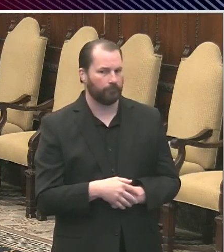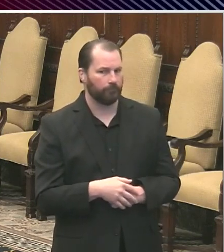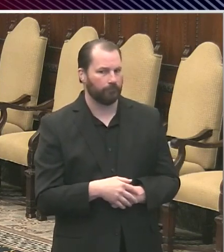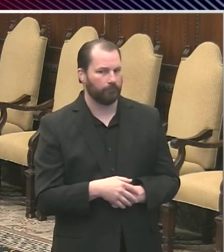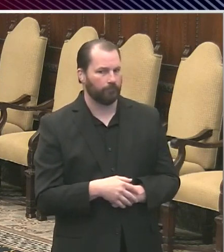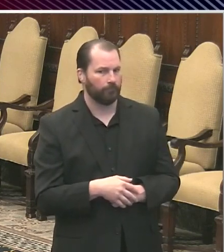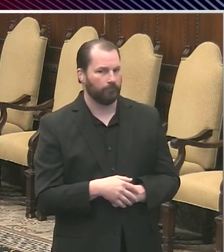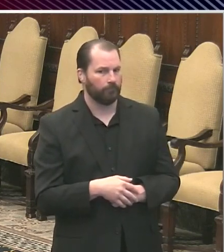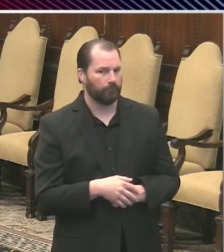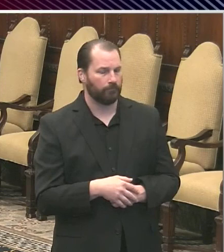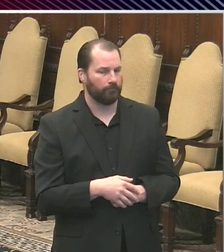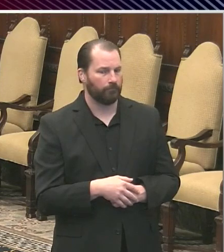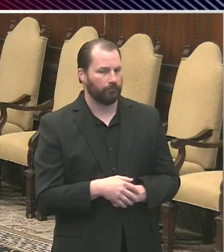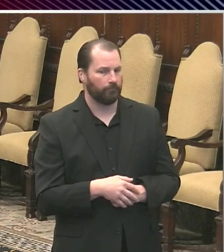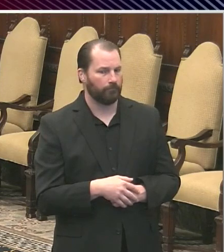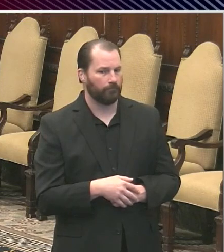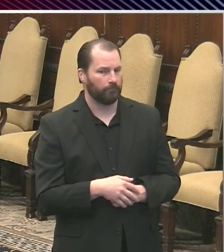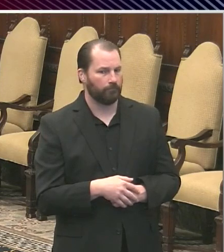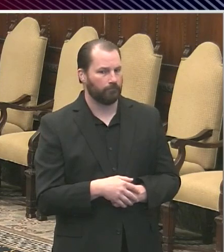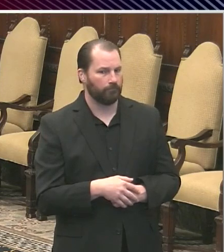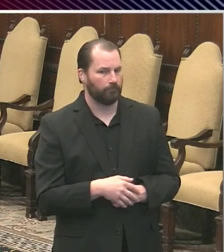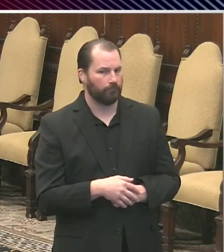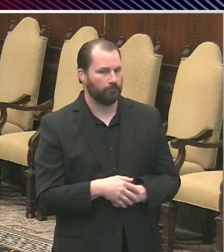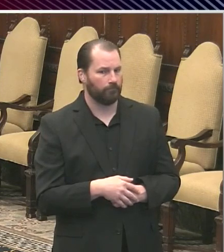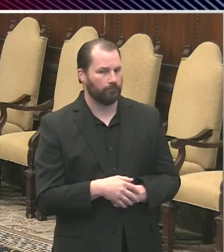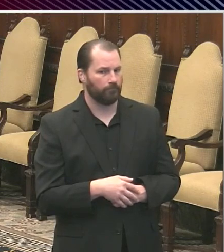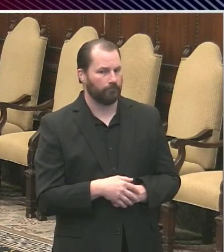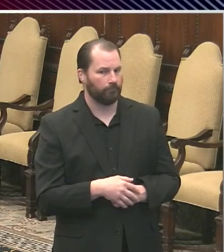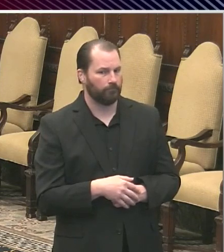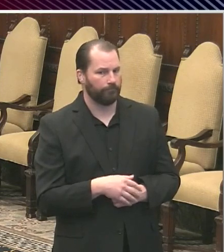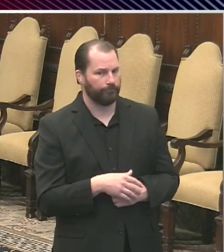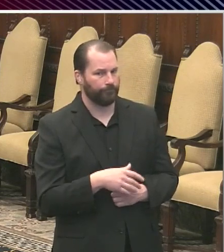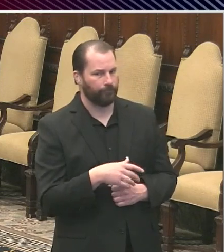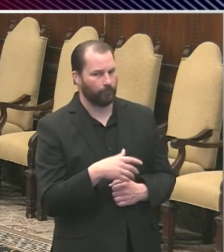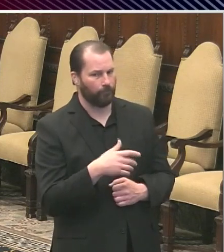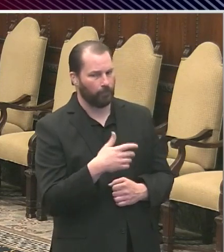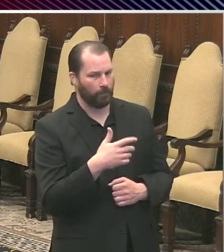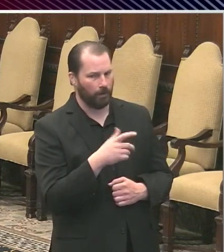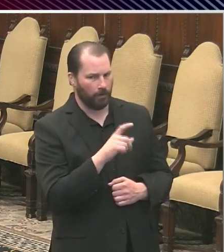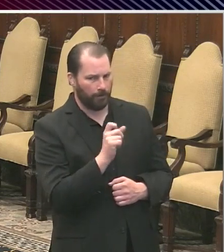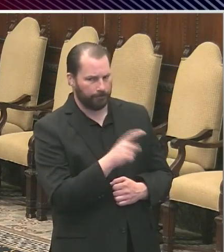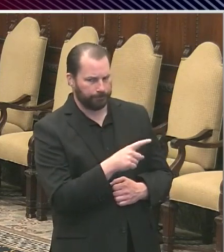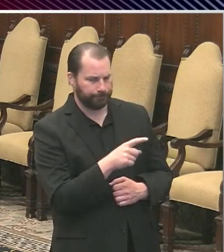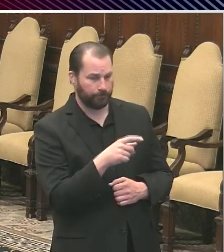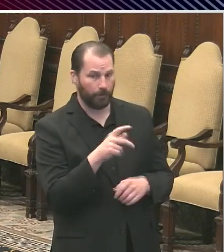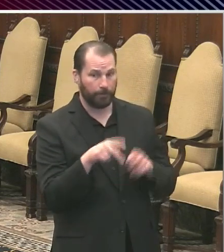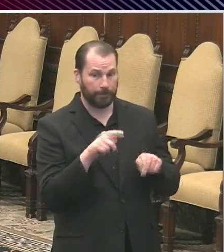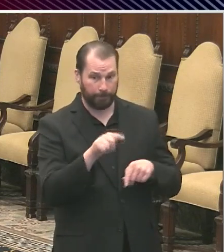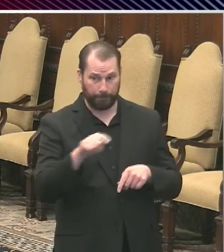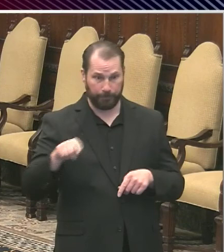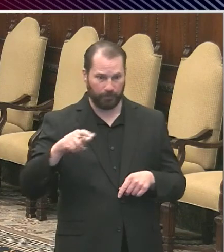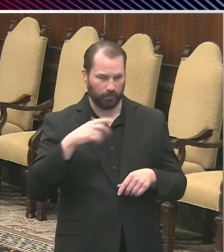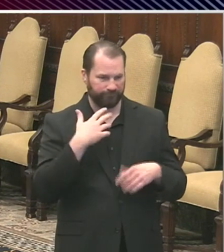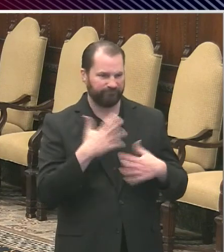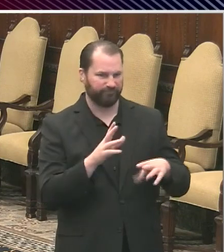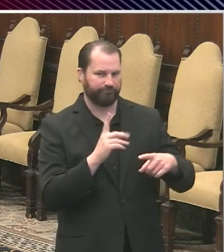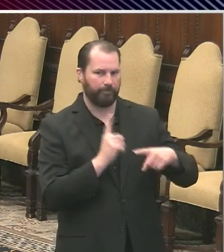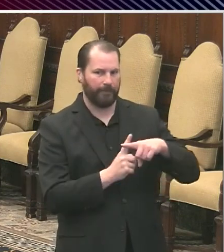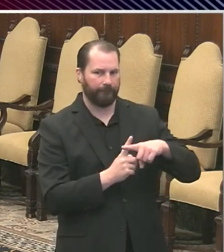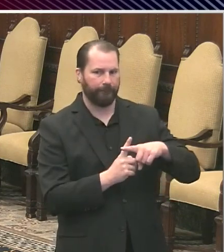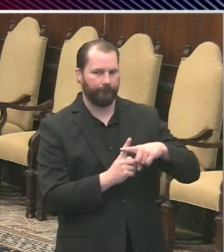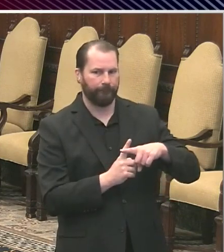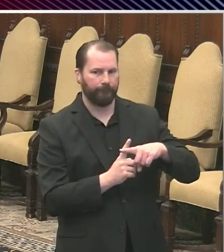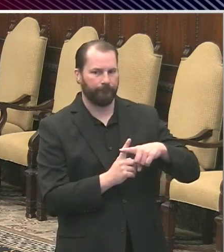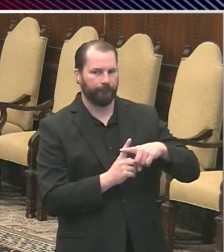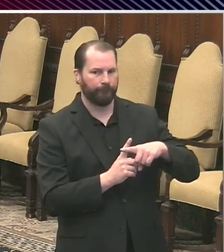the coronavirus. What about the people who have tested negative? Is that on the city's website, or